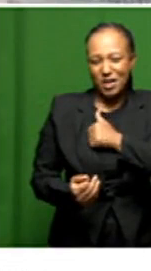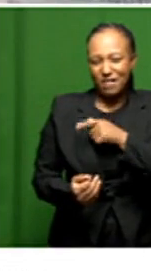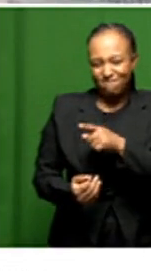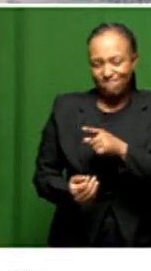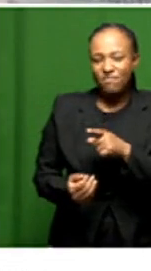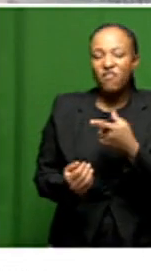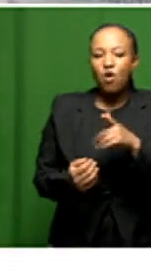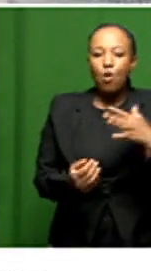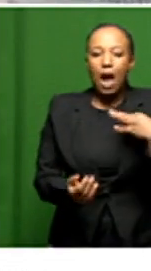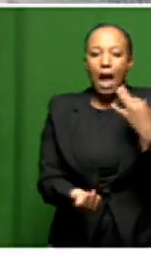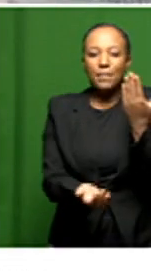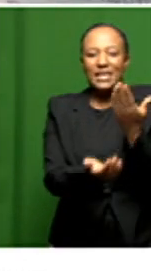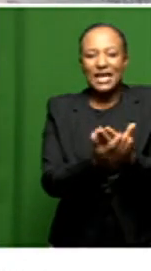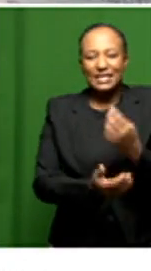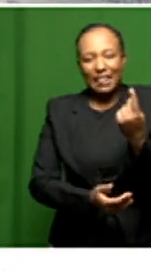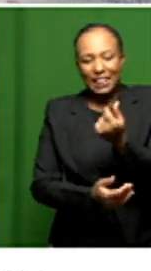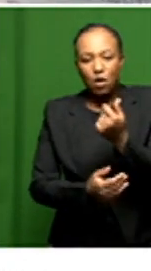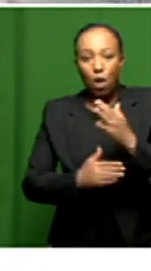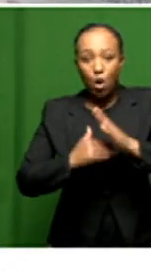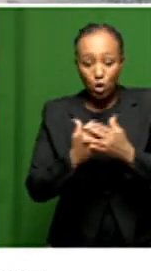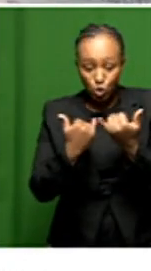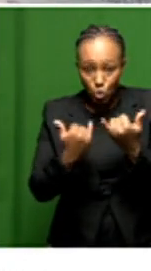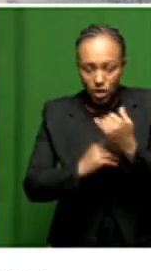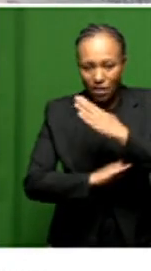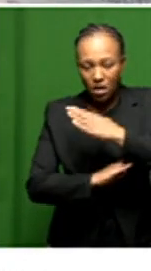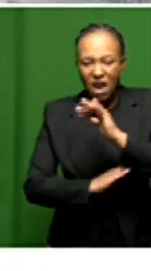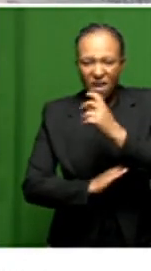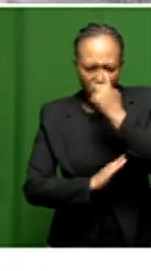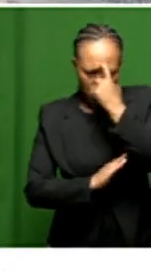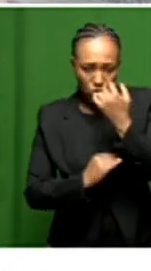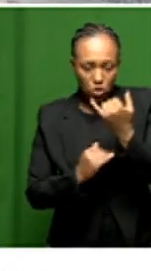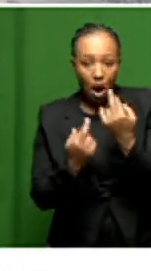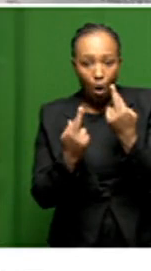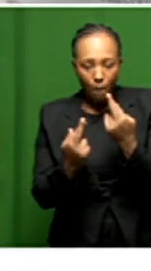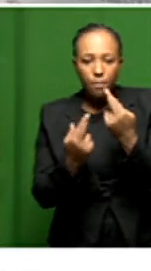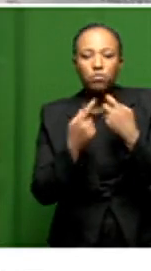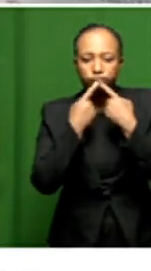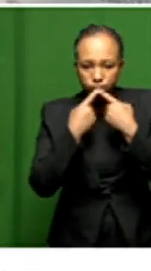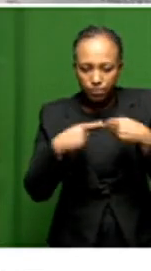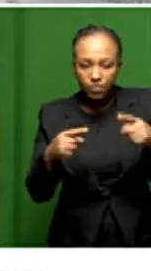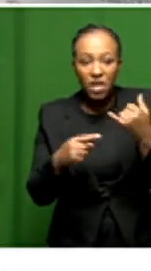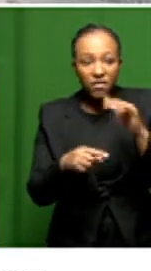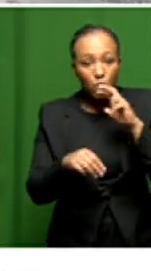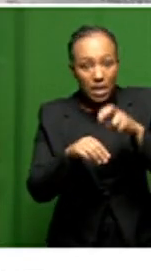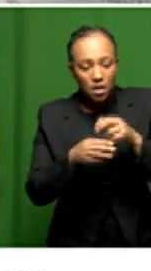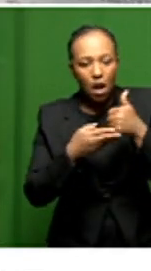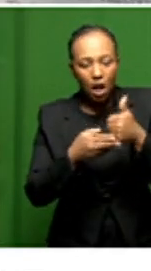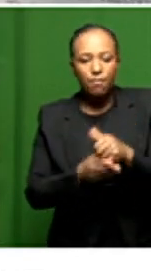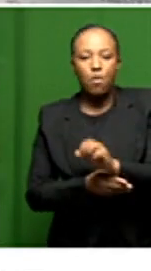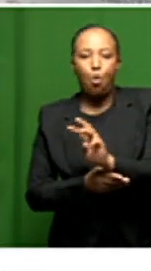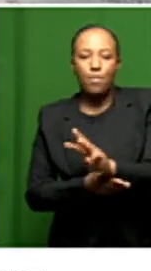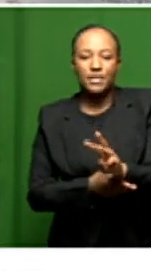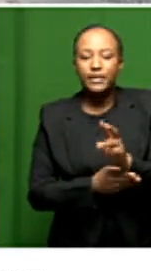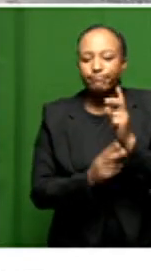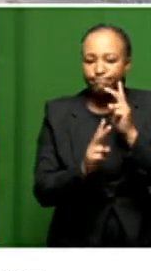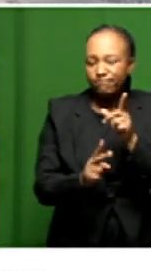us. So applications closing today at 5 o'clock. So hopefully this message gets out. And if you do need assistance, visit the website, see